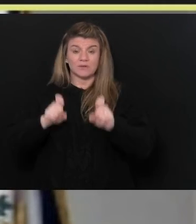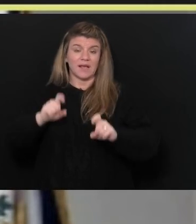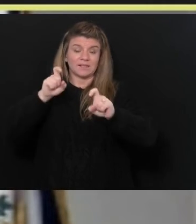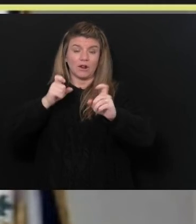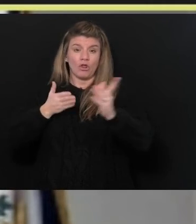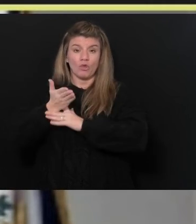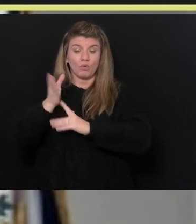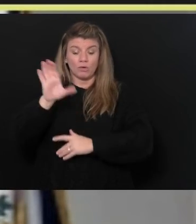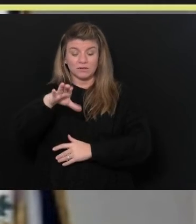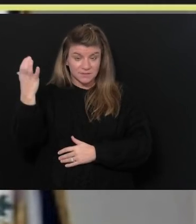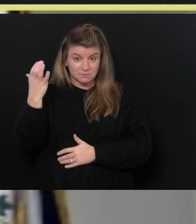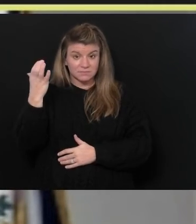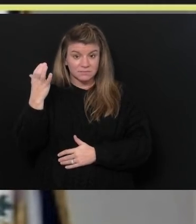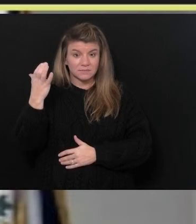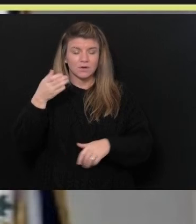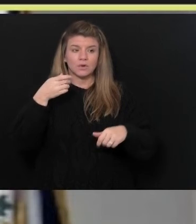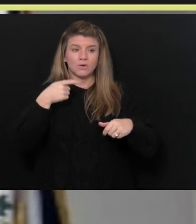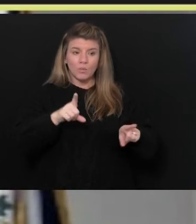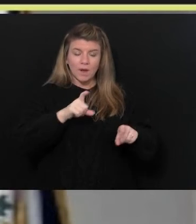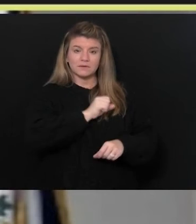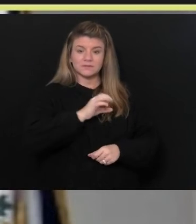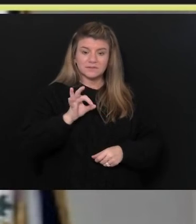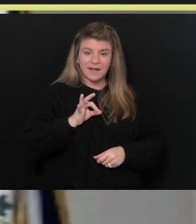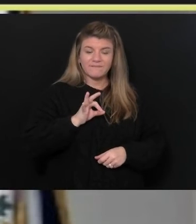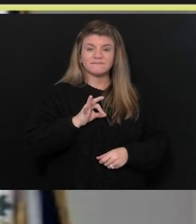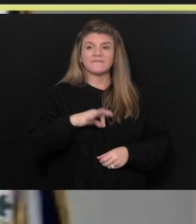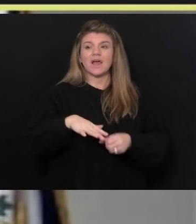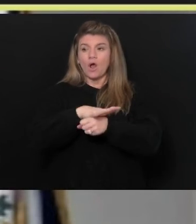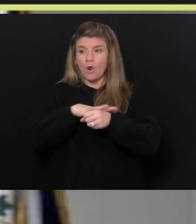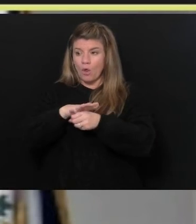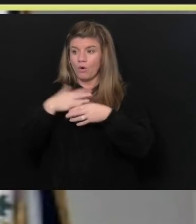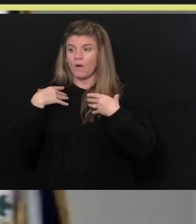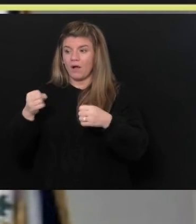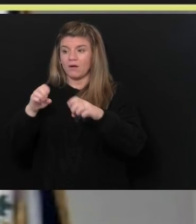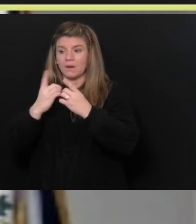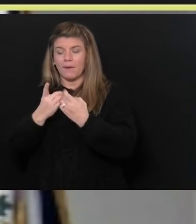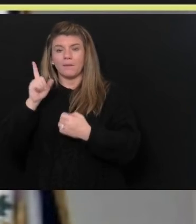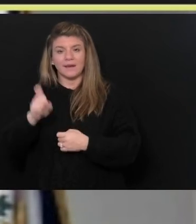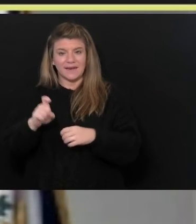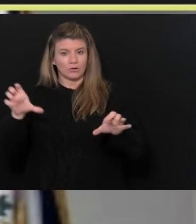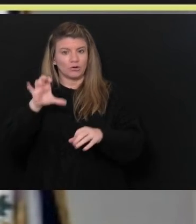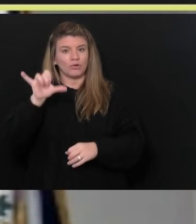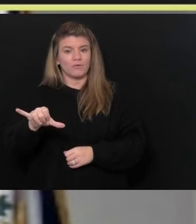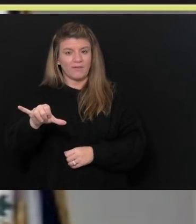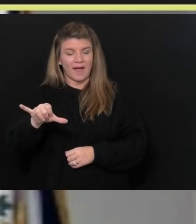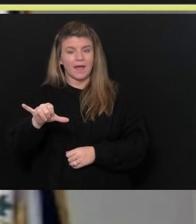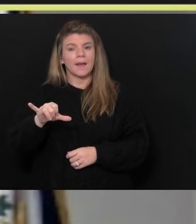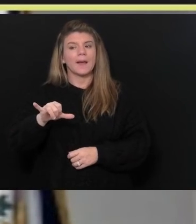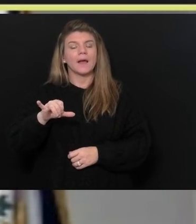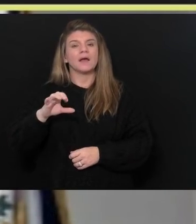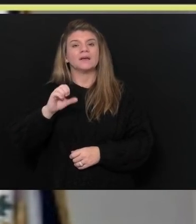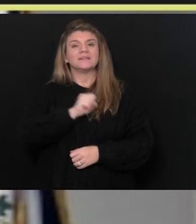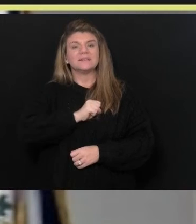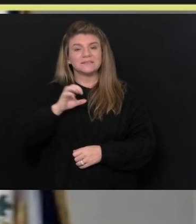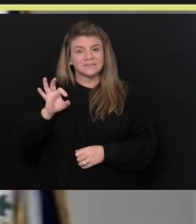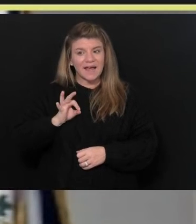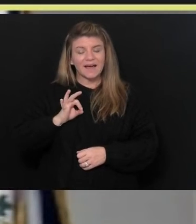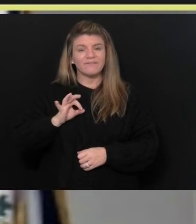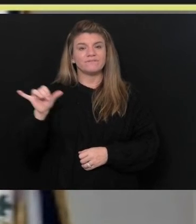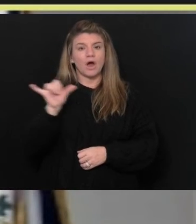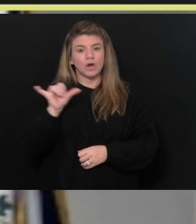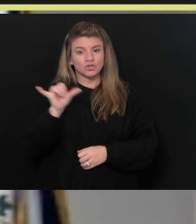holidays while staff, and I didn't mention local health departments, and I certainly need to do that. Staff at local health departments